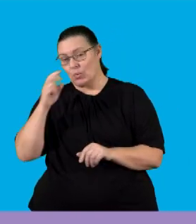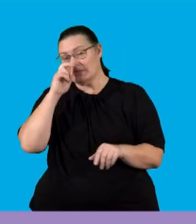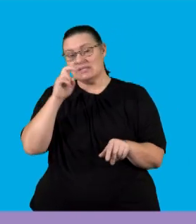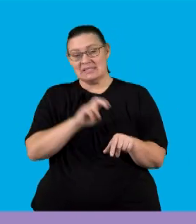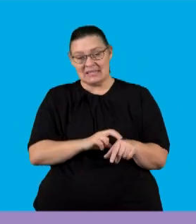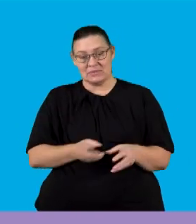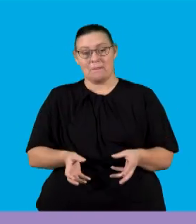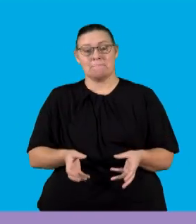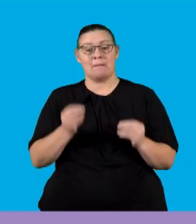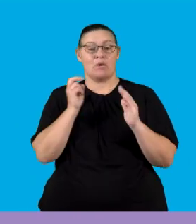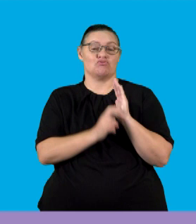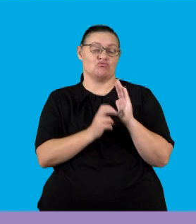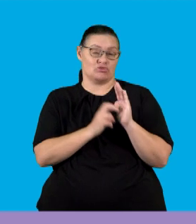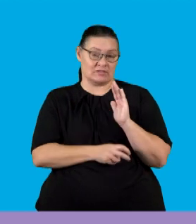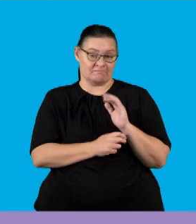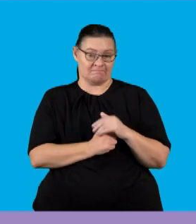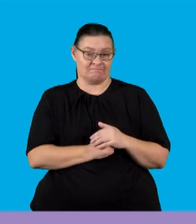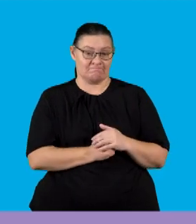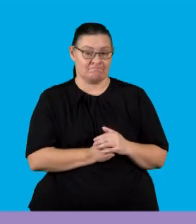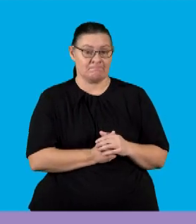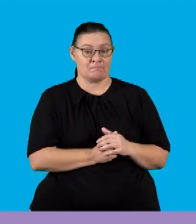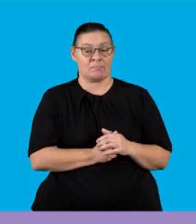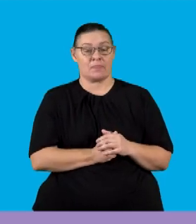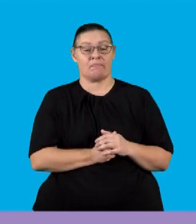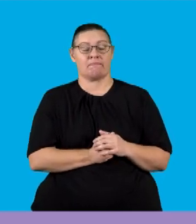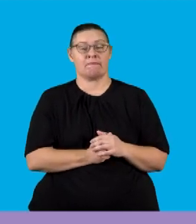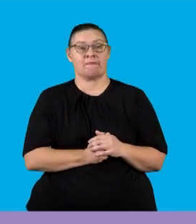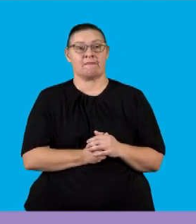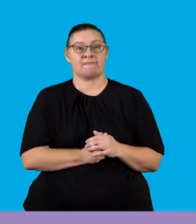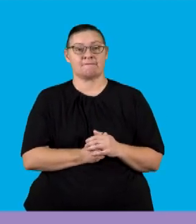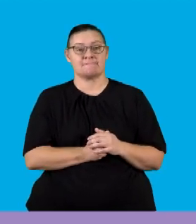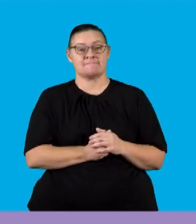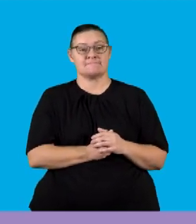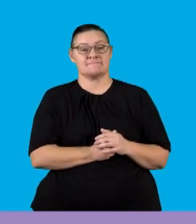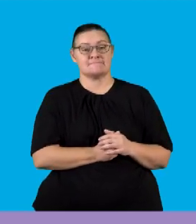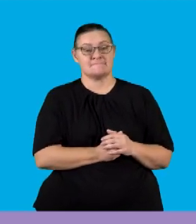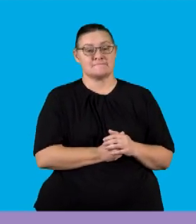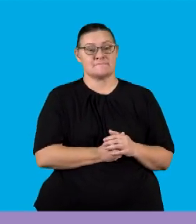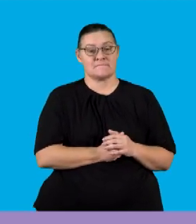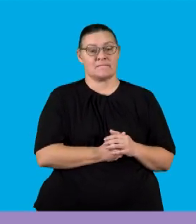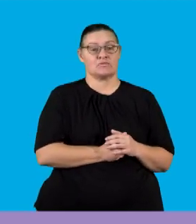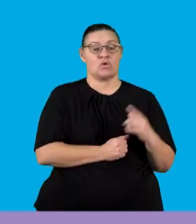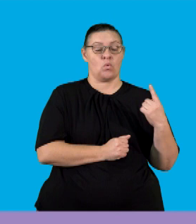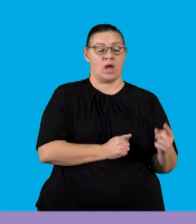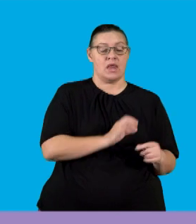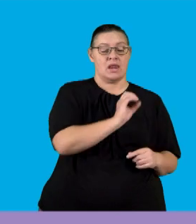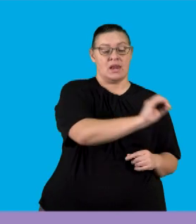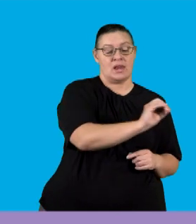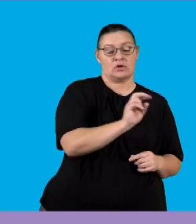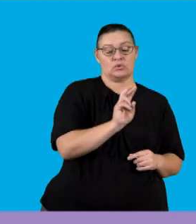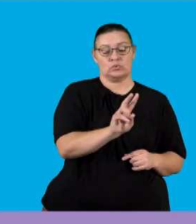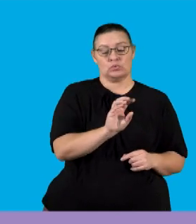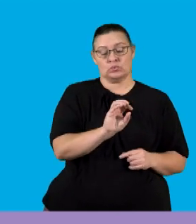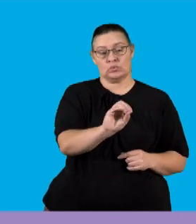term, 2 as the second term, 4 as the third term, and 8 as the fourth term. Let's see